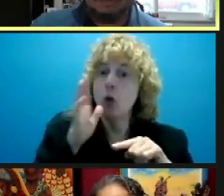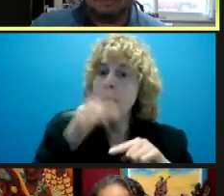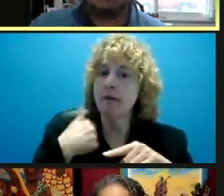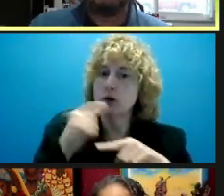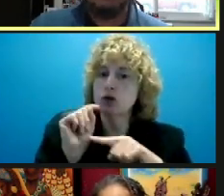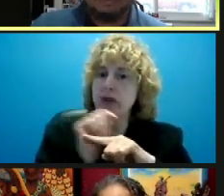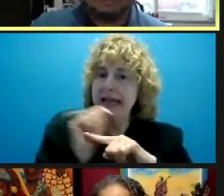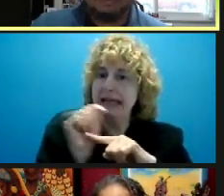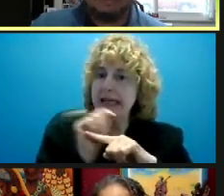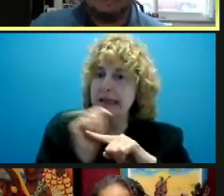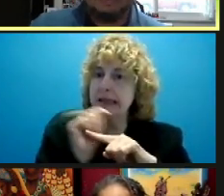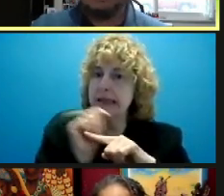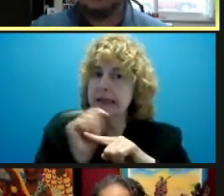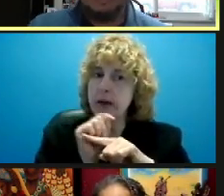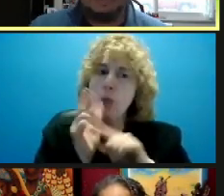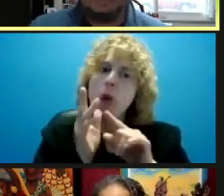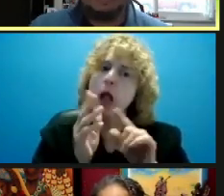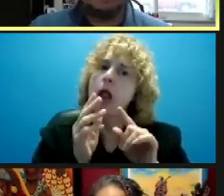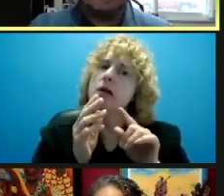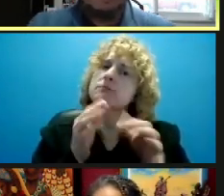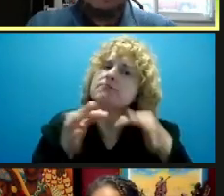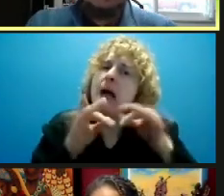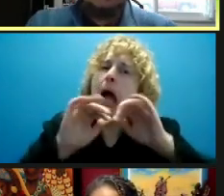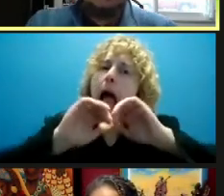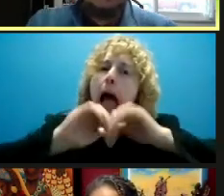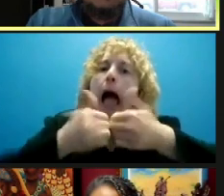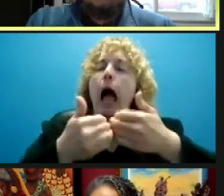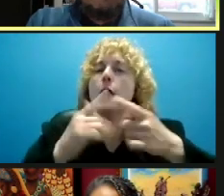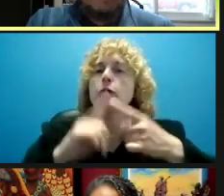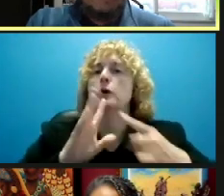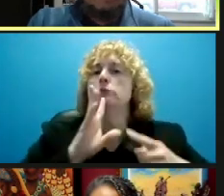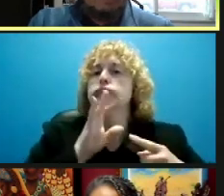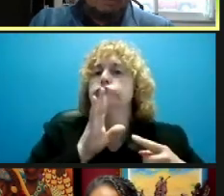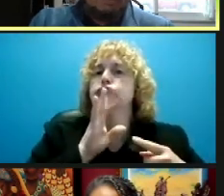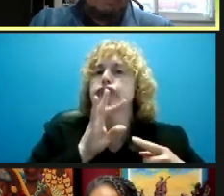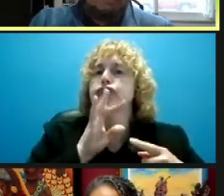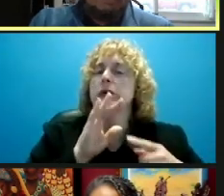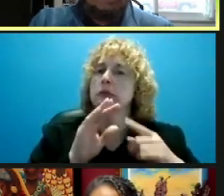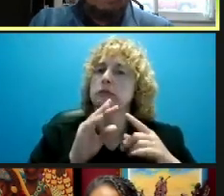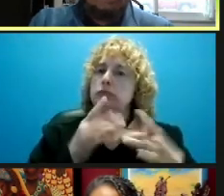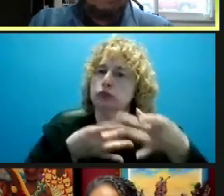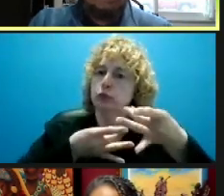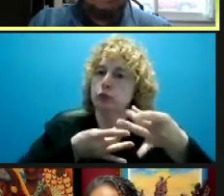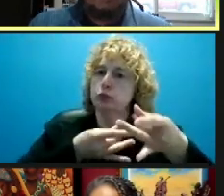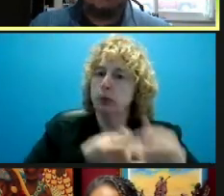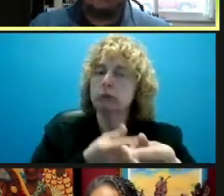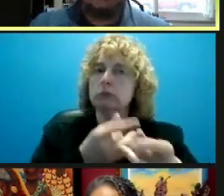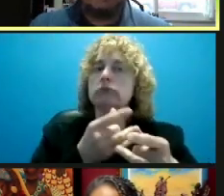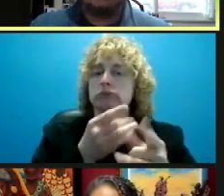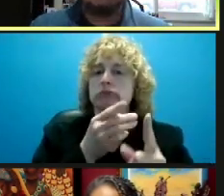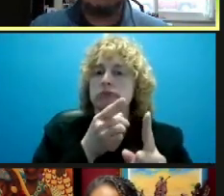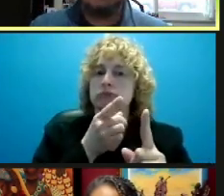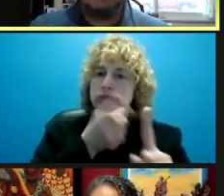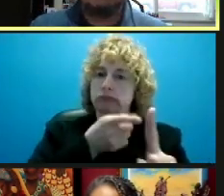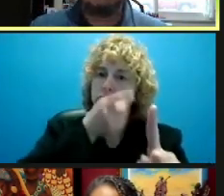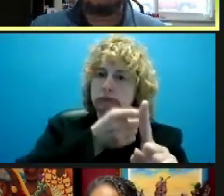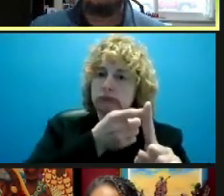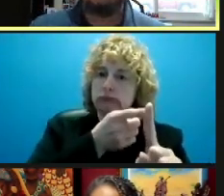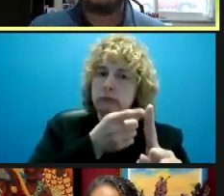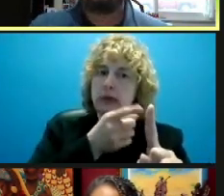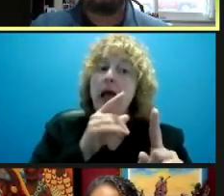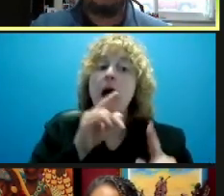to talk about and how to say it and what are the areas. And the final goal that people should have is to be